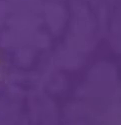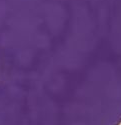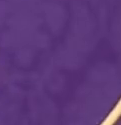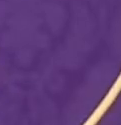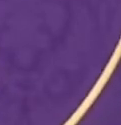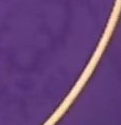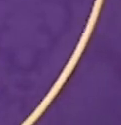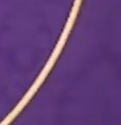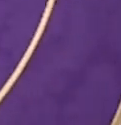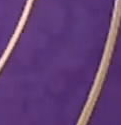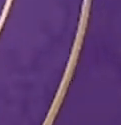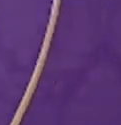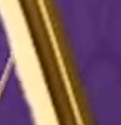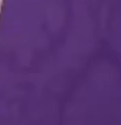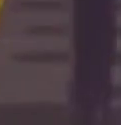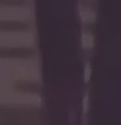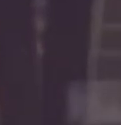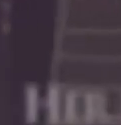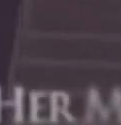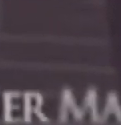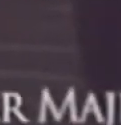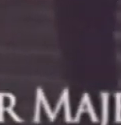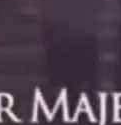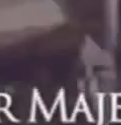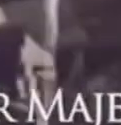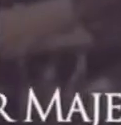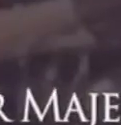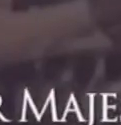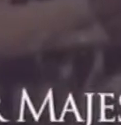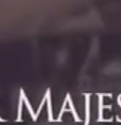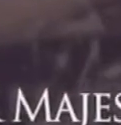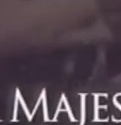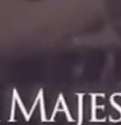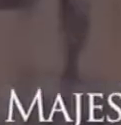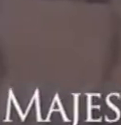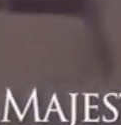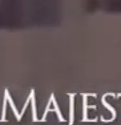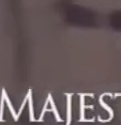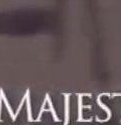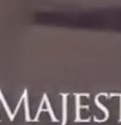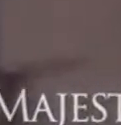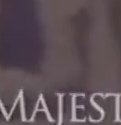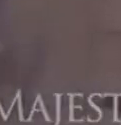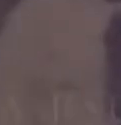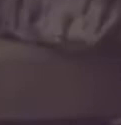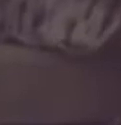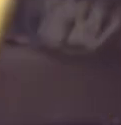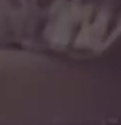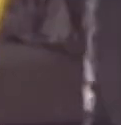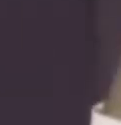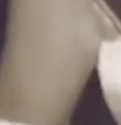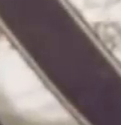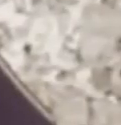For as long as we've been a country, these islands have been a favorite for royalty. And for as long as the royals